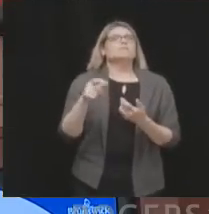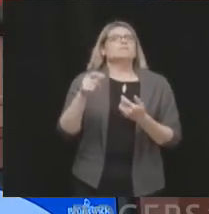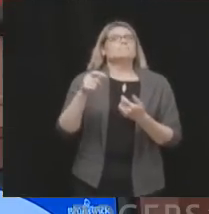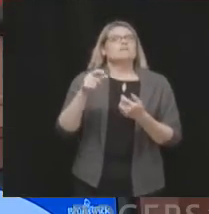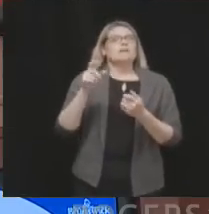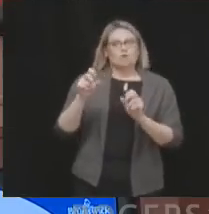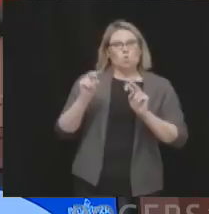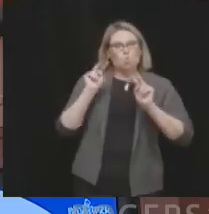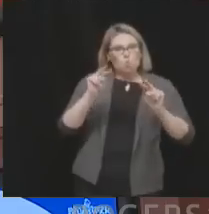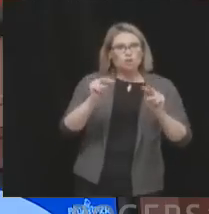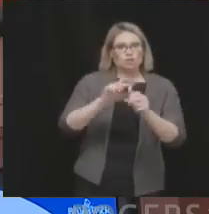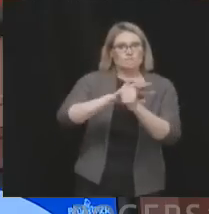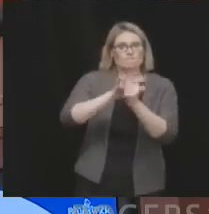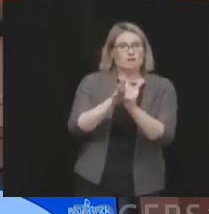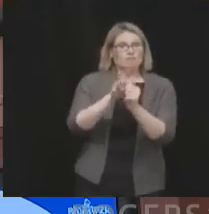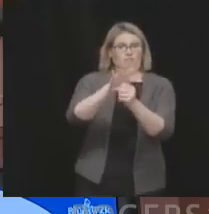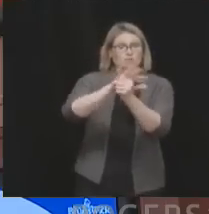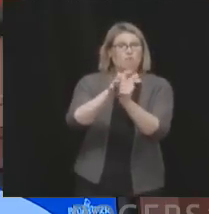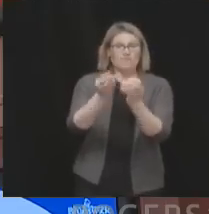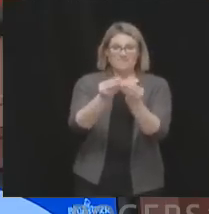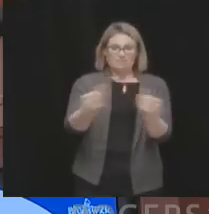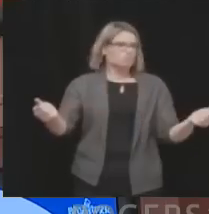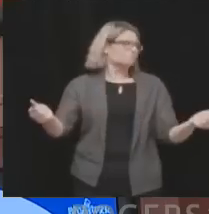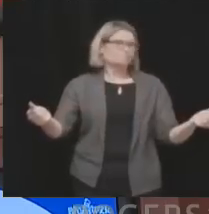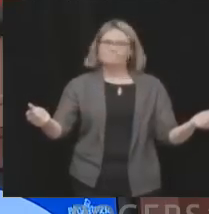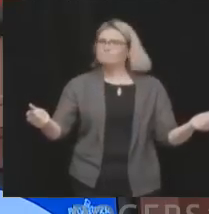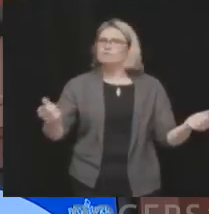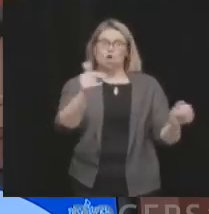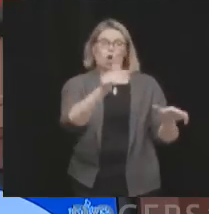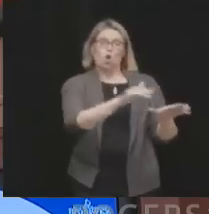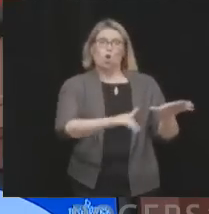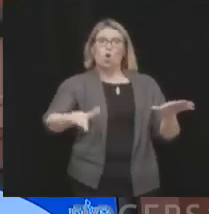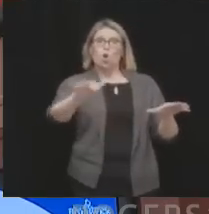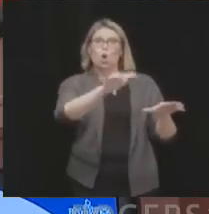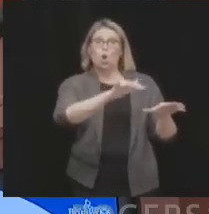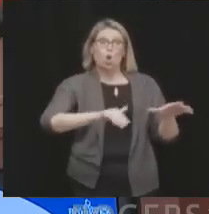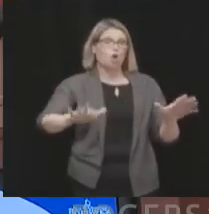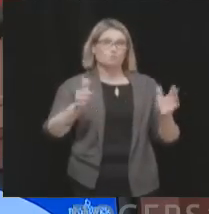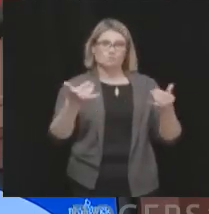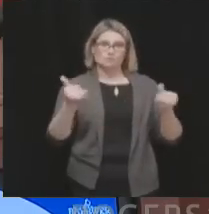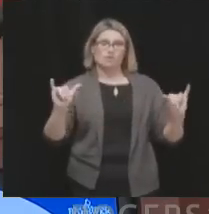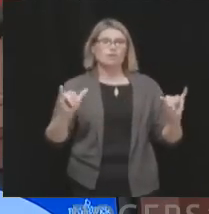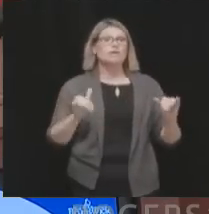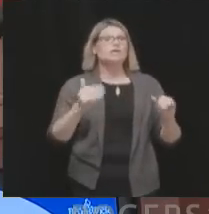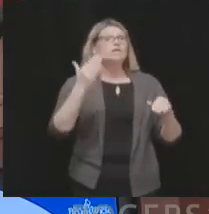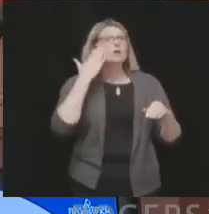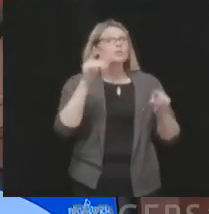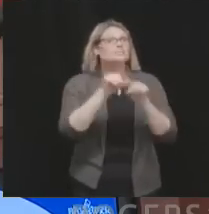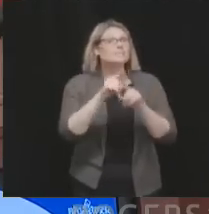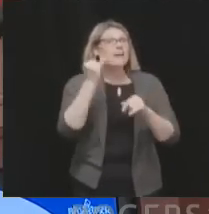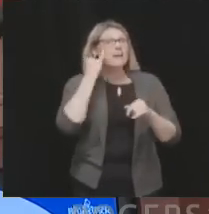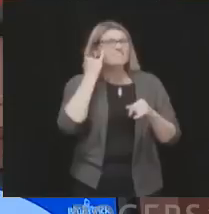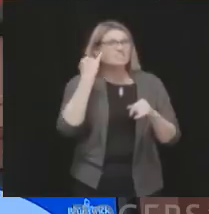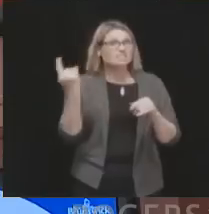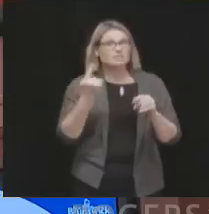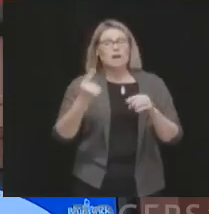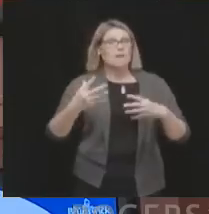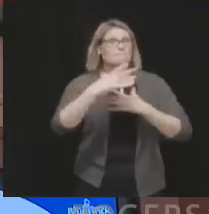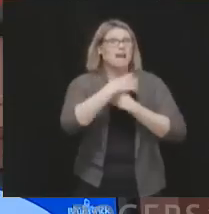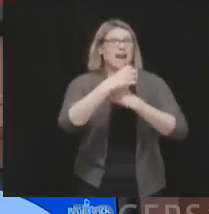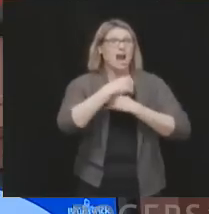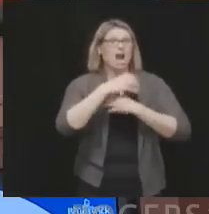water, but you know the bear is out there, and the bear is particularly good. This one is particularly good at camouflaging